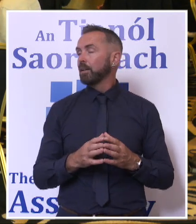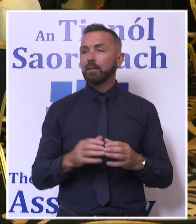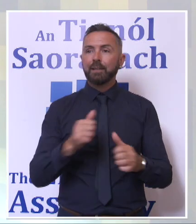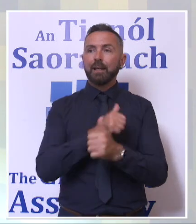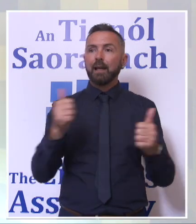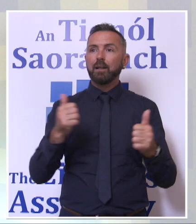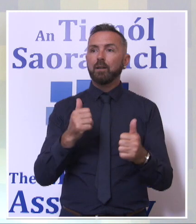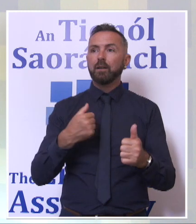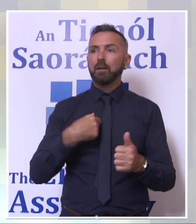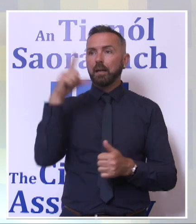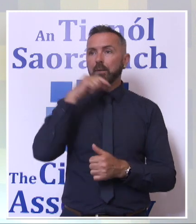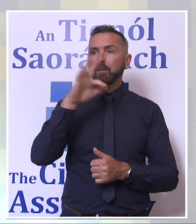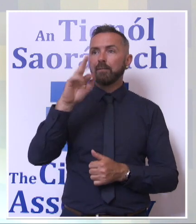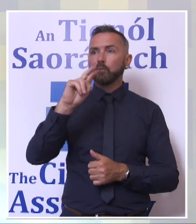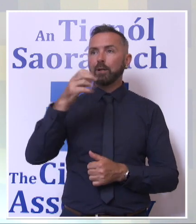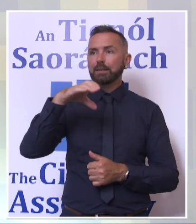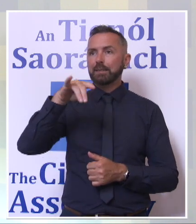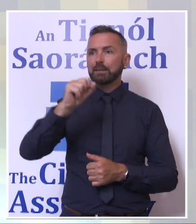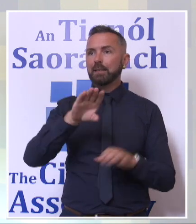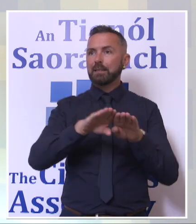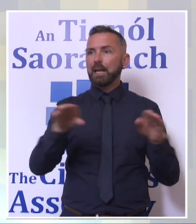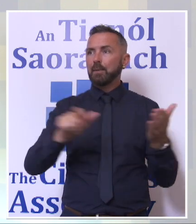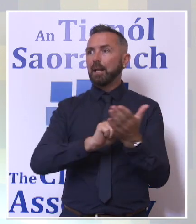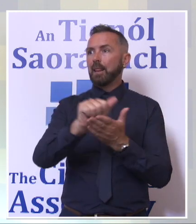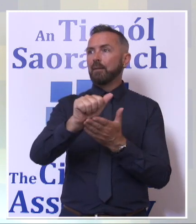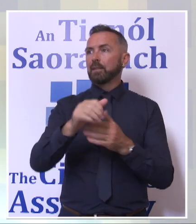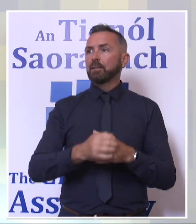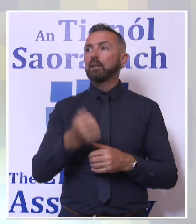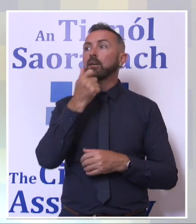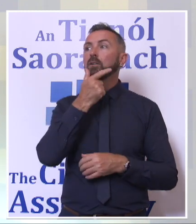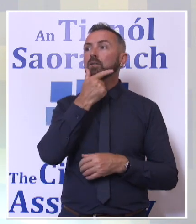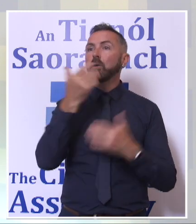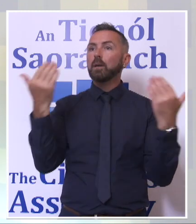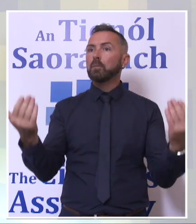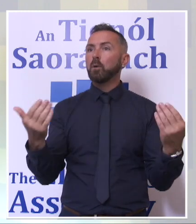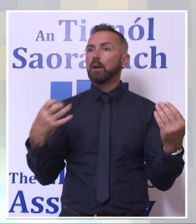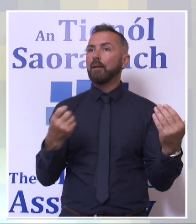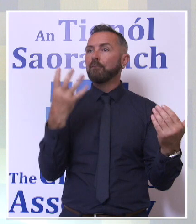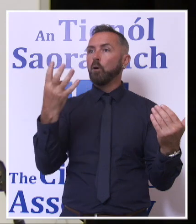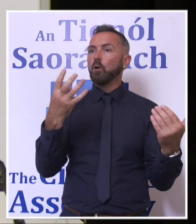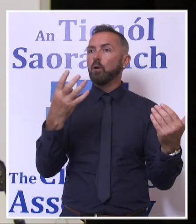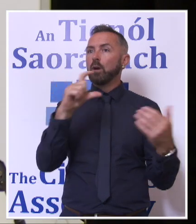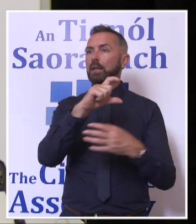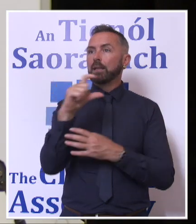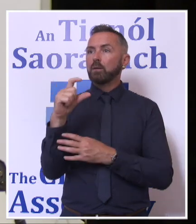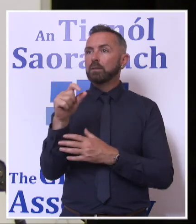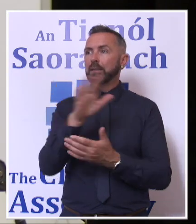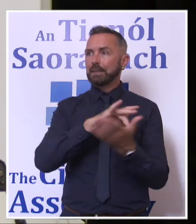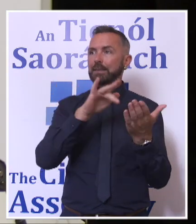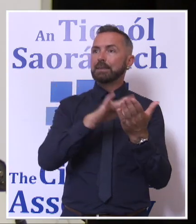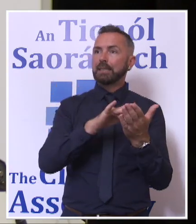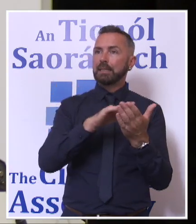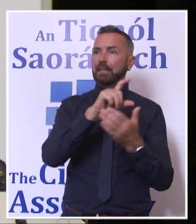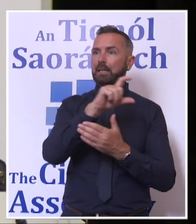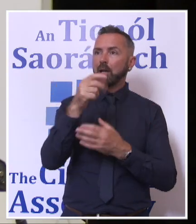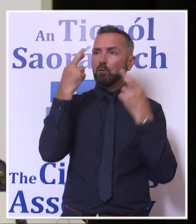Hello, I'm Frances from Table 11. Dublin currently has 4 councils, the City Council